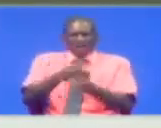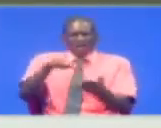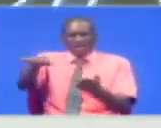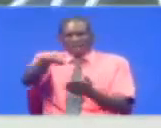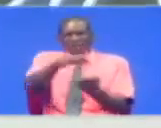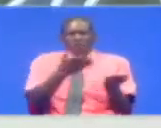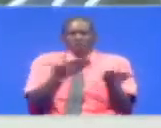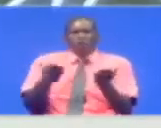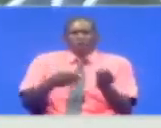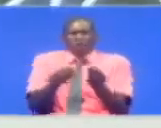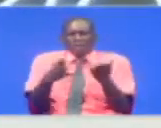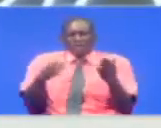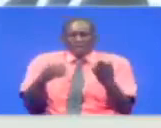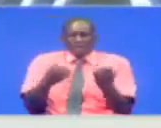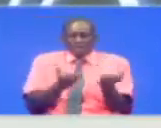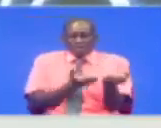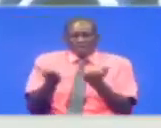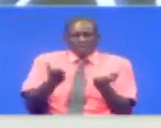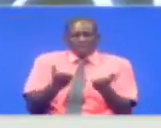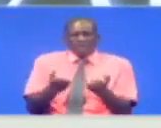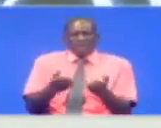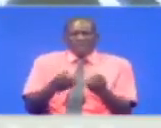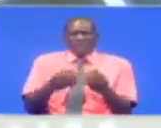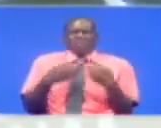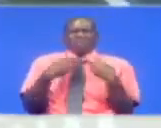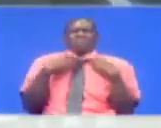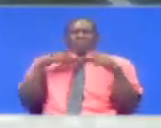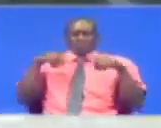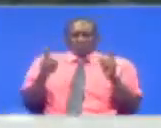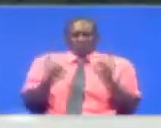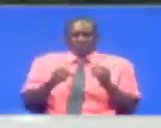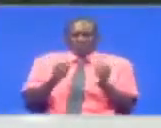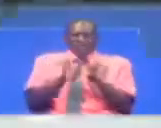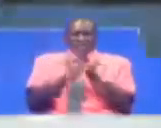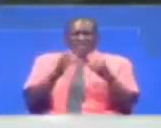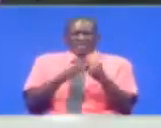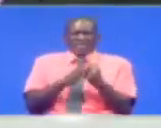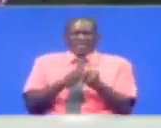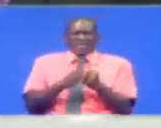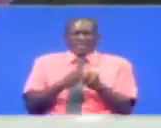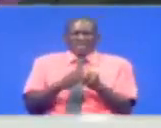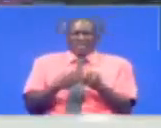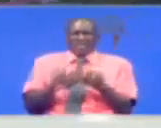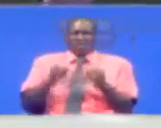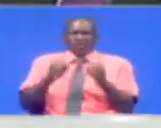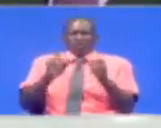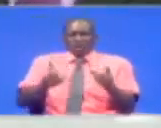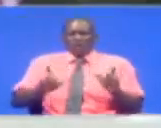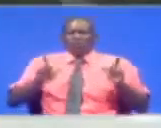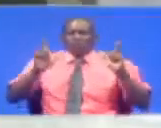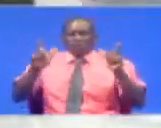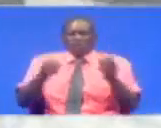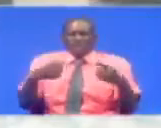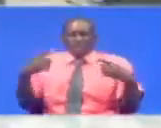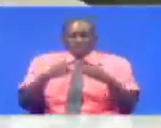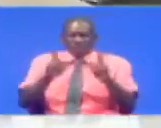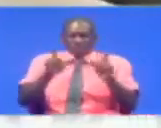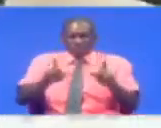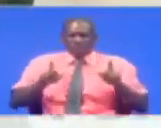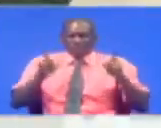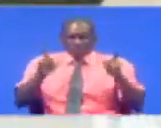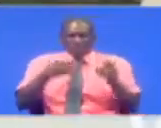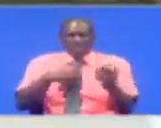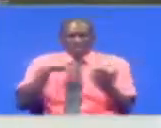many businesses find themselves in. The 19th edition of the FIRE Awards saw a host of winners featured for adhering to financial